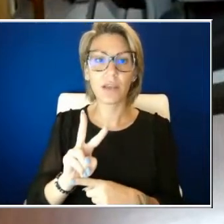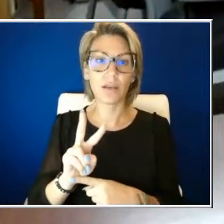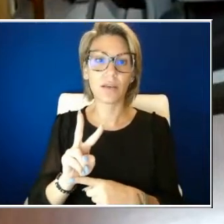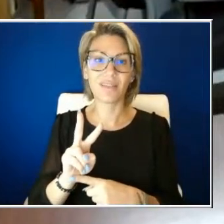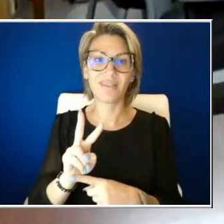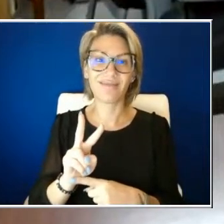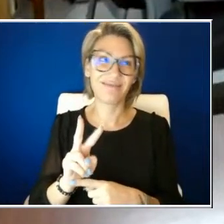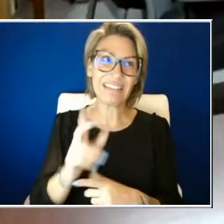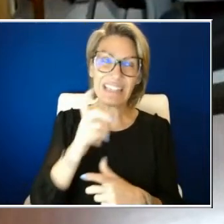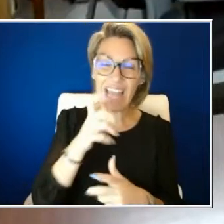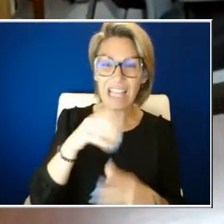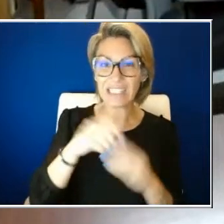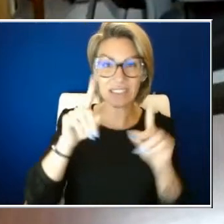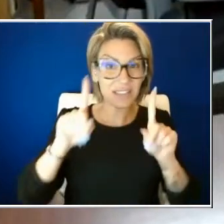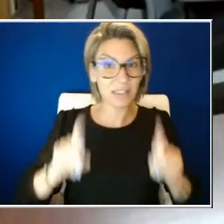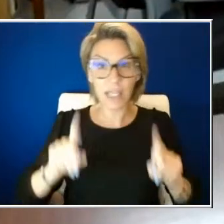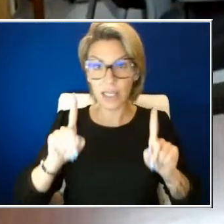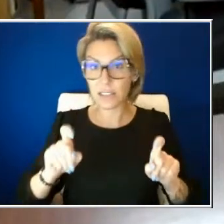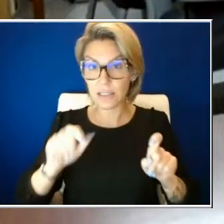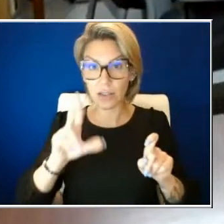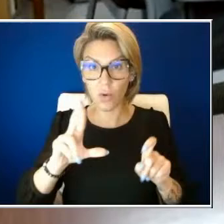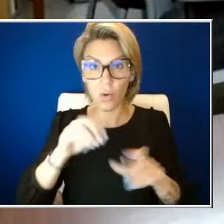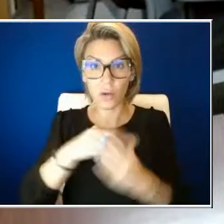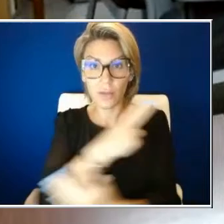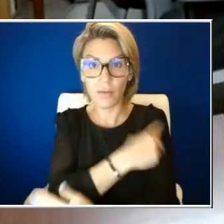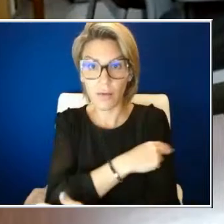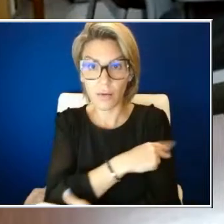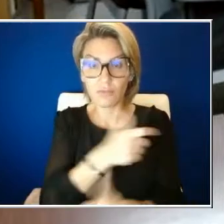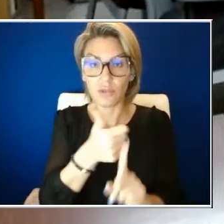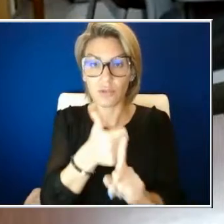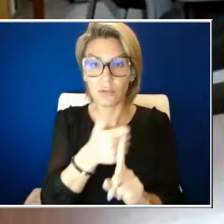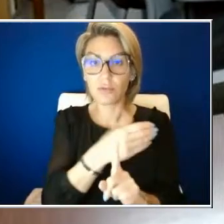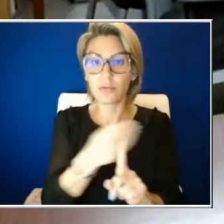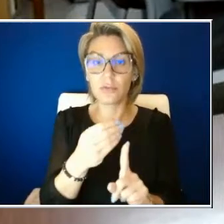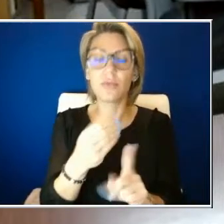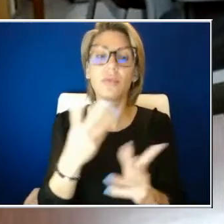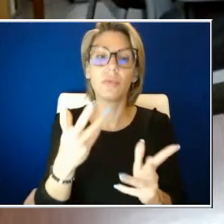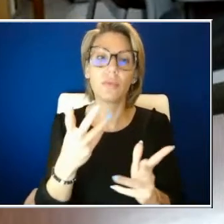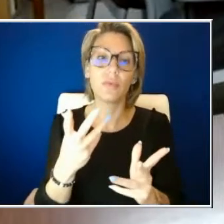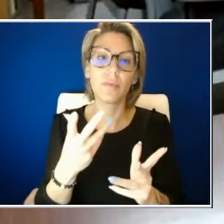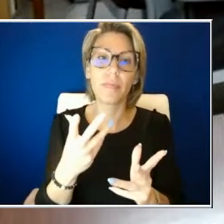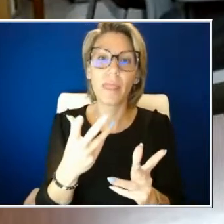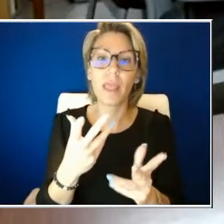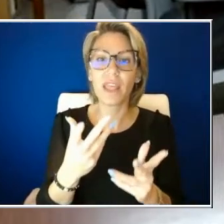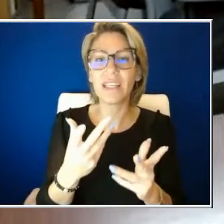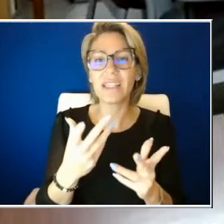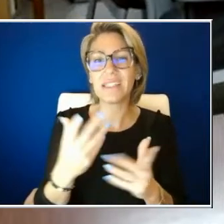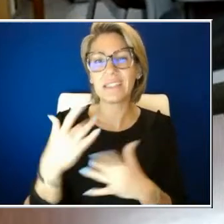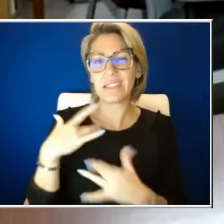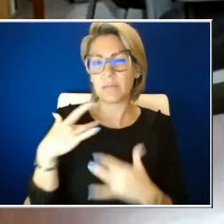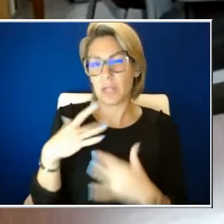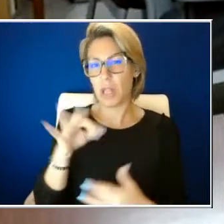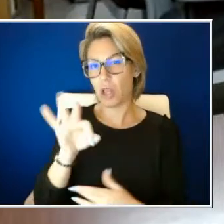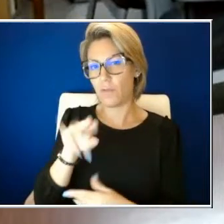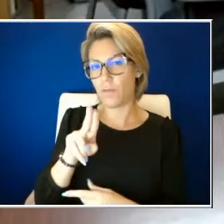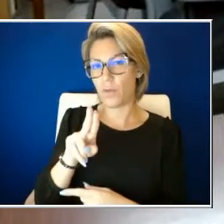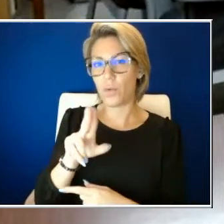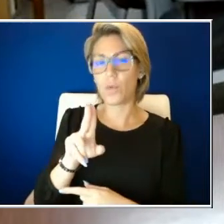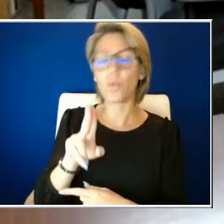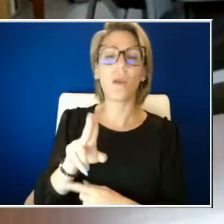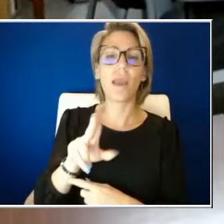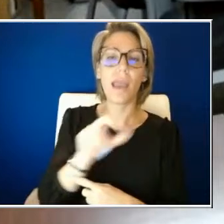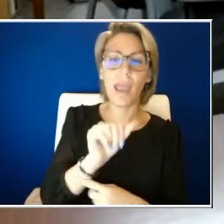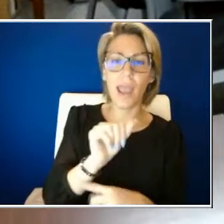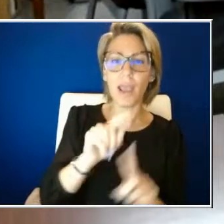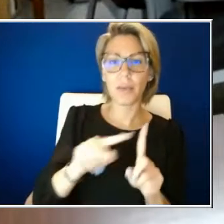our testing or in the hospital, and had initially seen more flu A. And are now starting to see more flu B, but